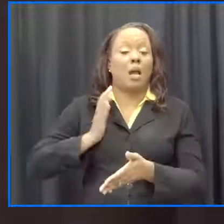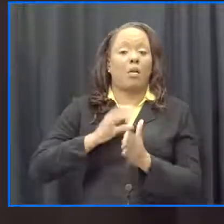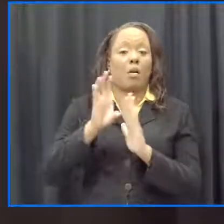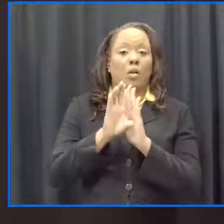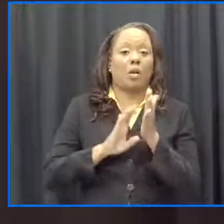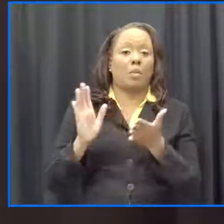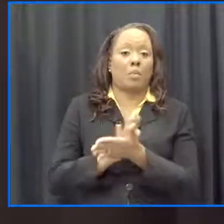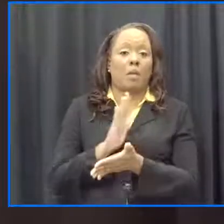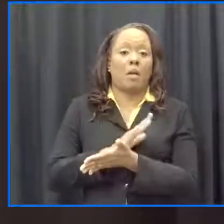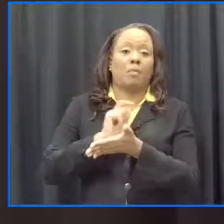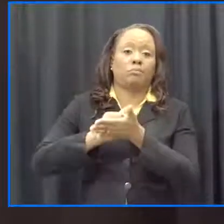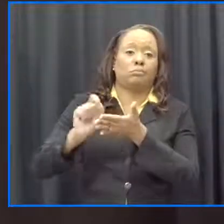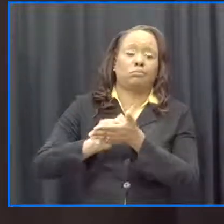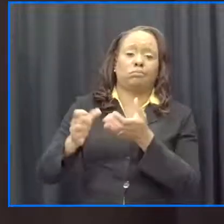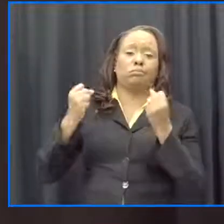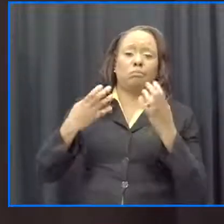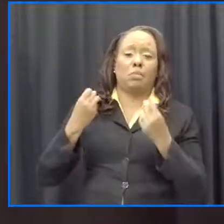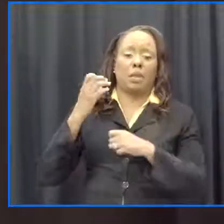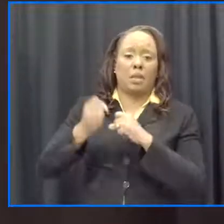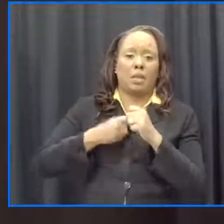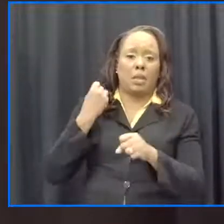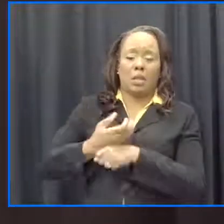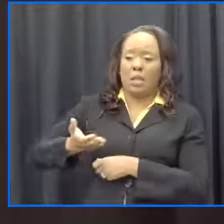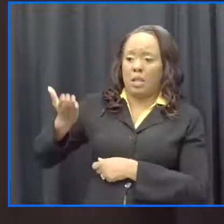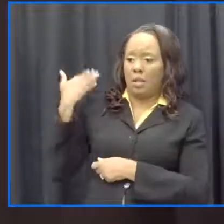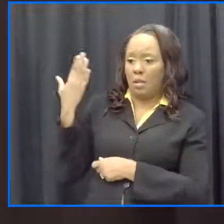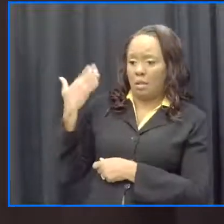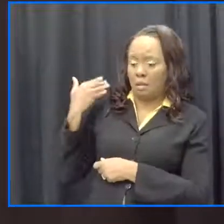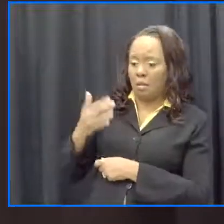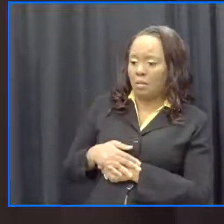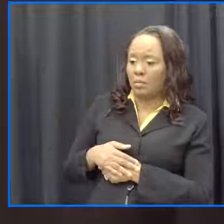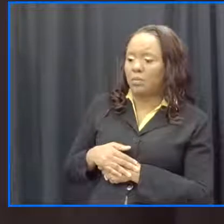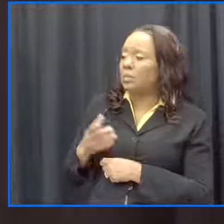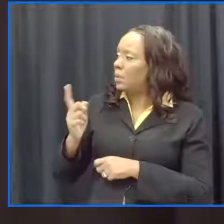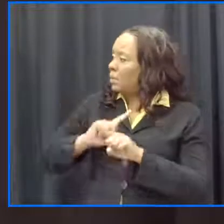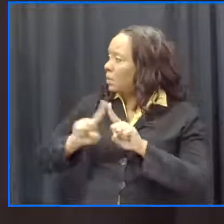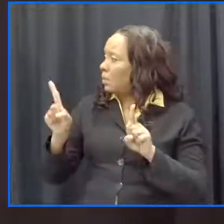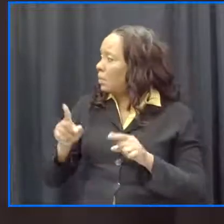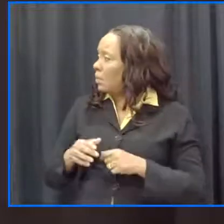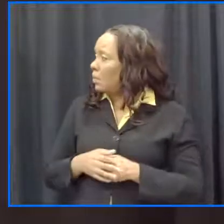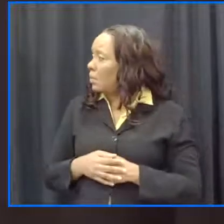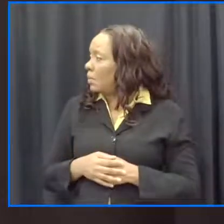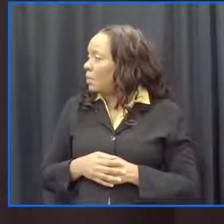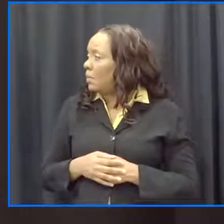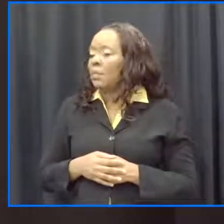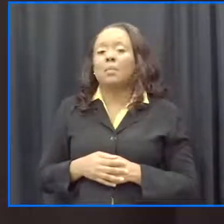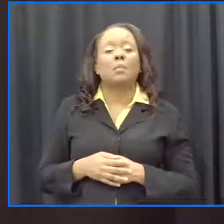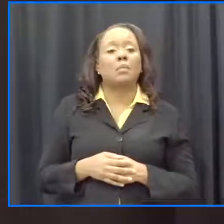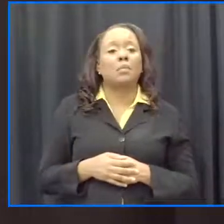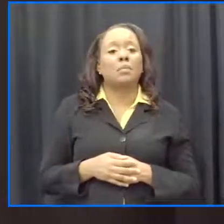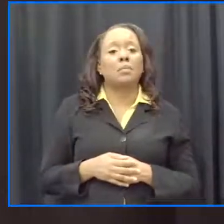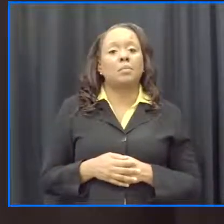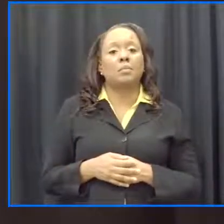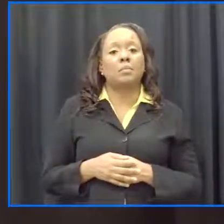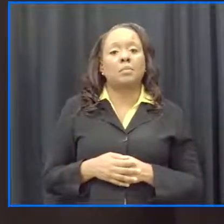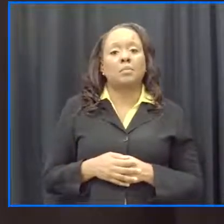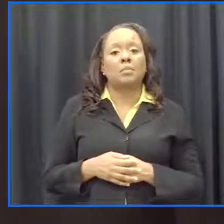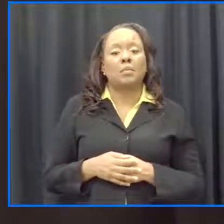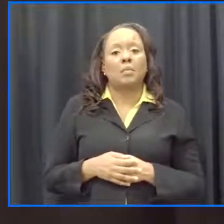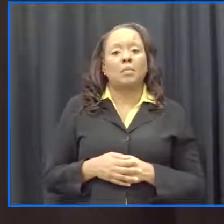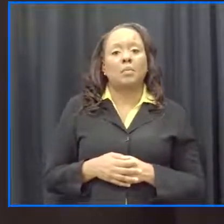decades ago. But even that draft has been overtaken by time, legal thinking, and recent court